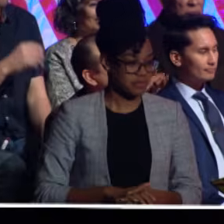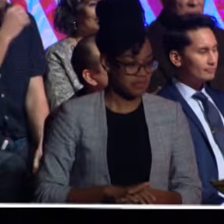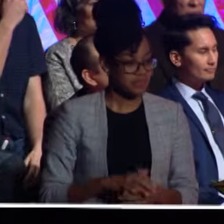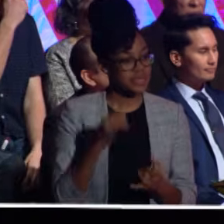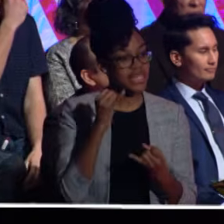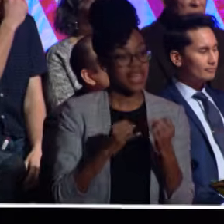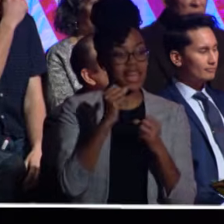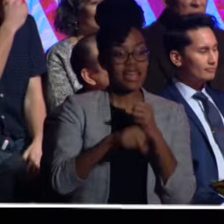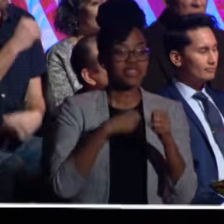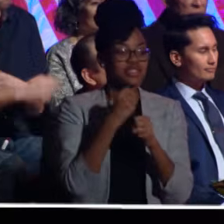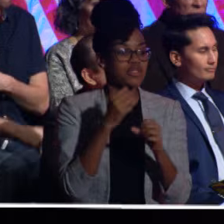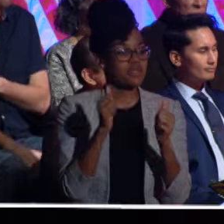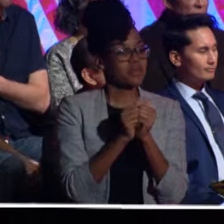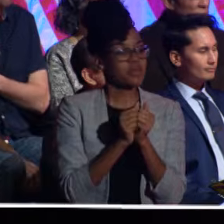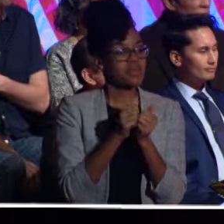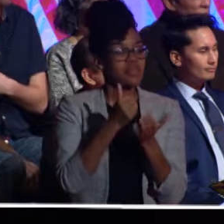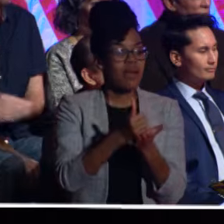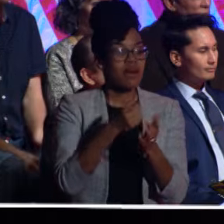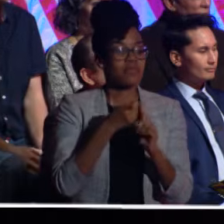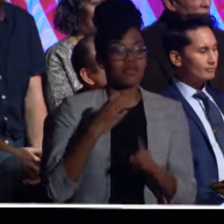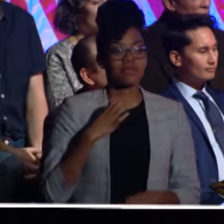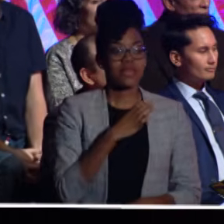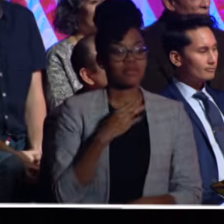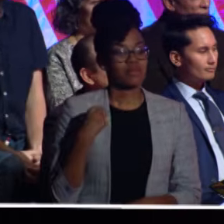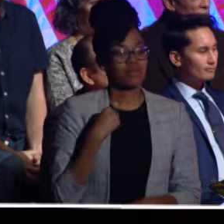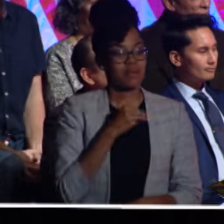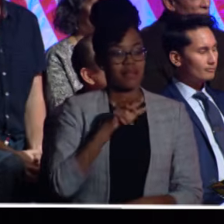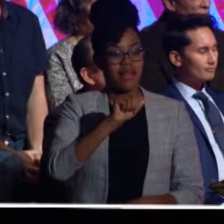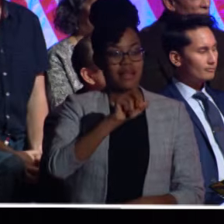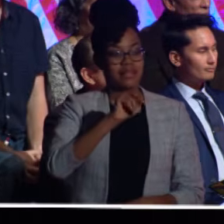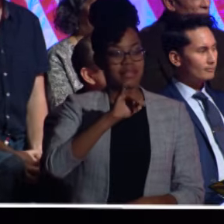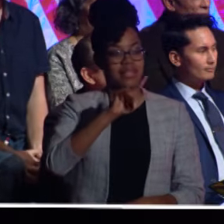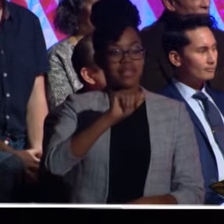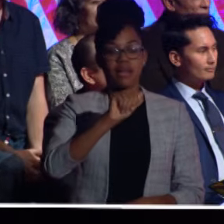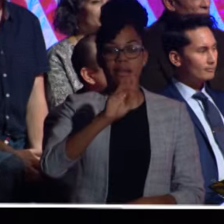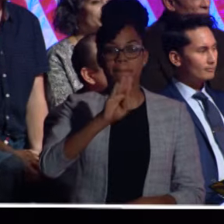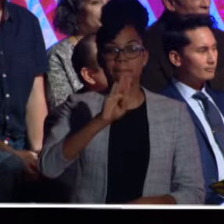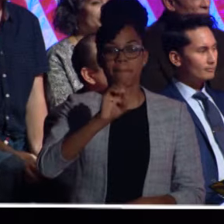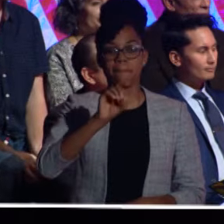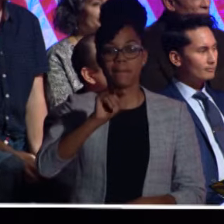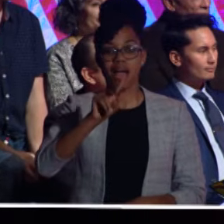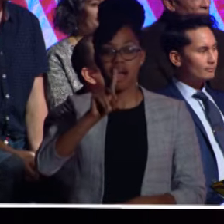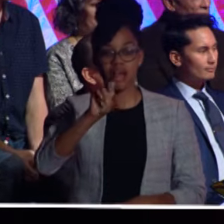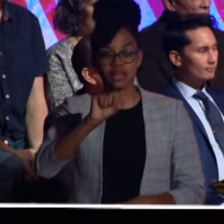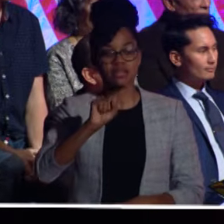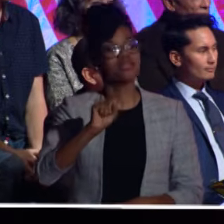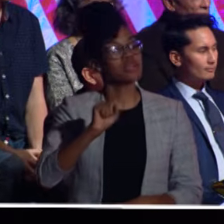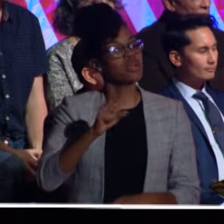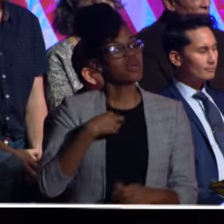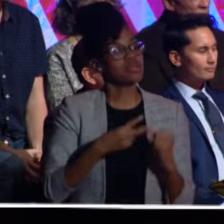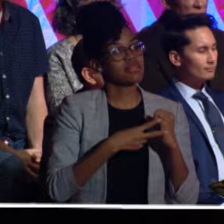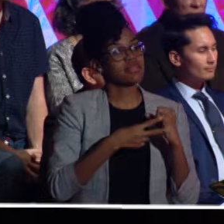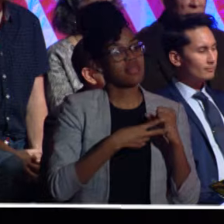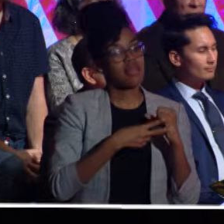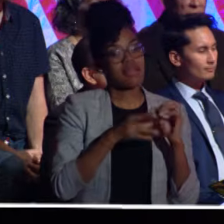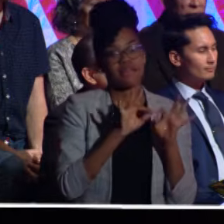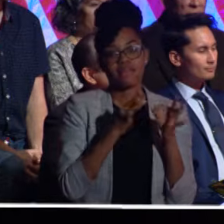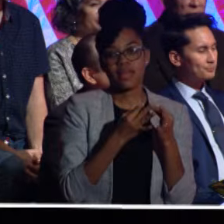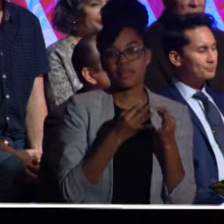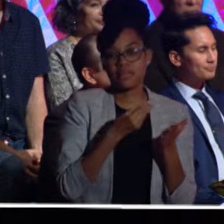Last year, with help from Councilmember Anita Bonds, we put more money back into the pockets of Washingtonians